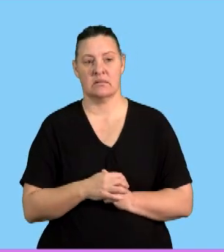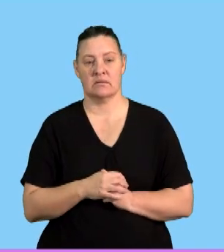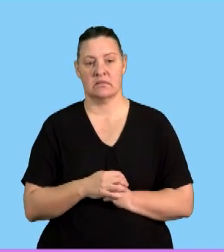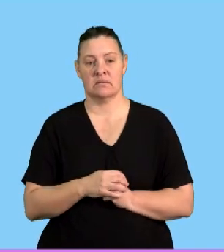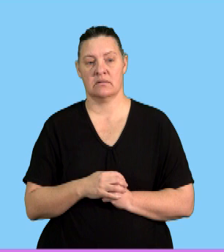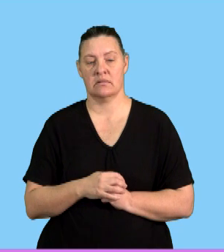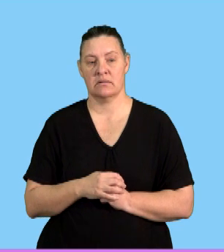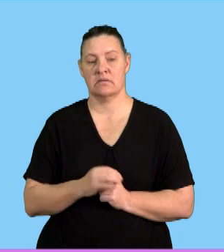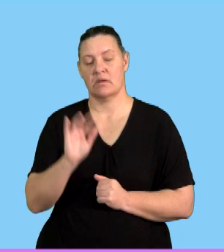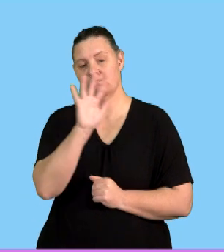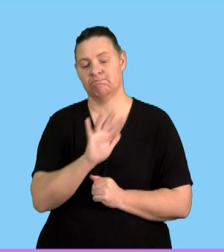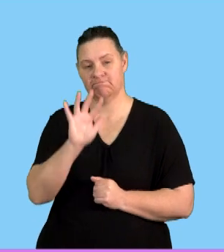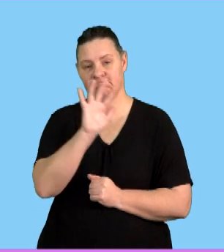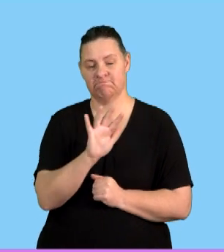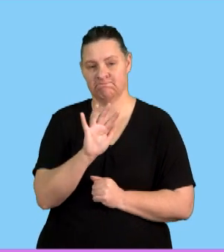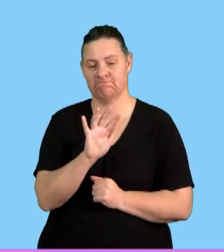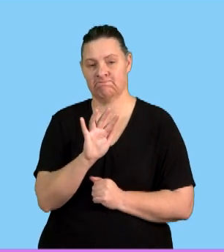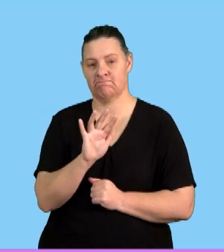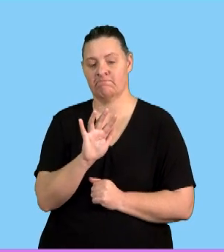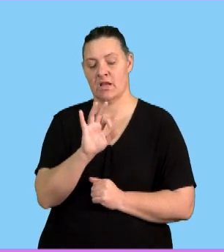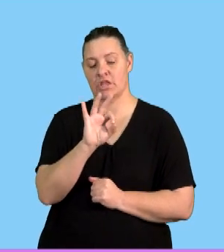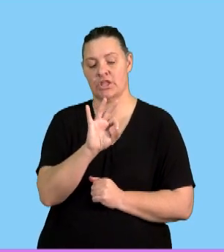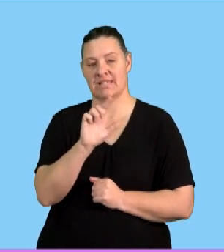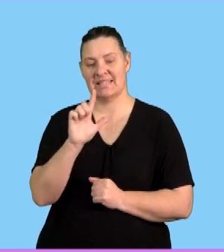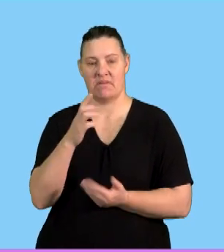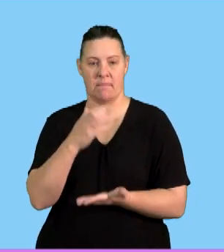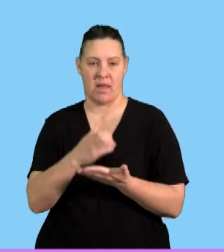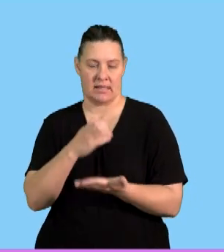it is round about 37 mugs